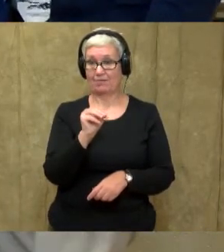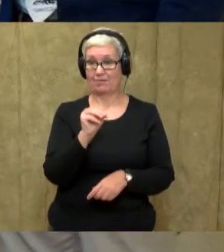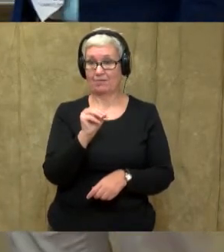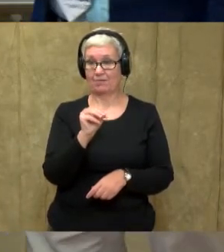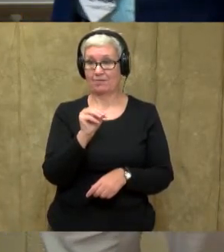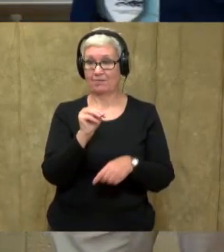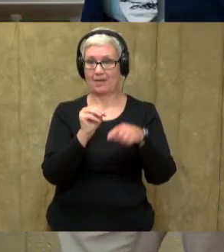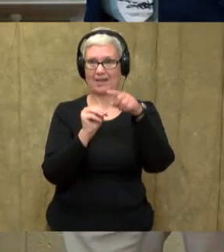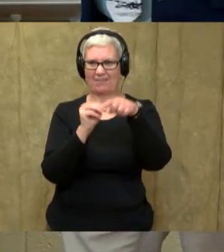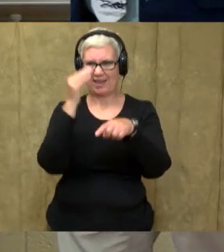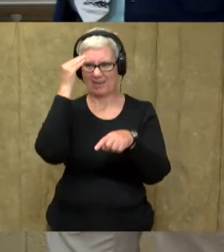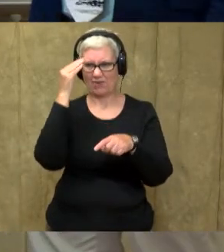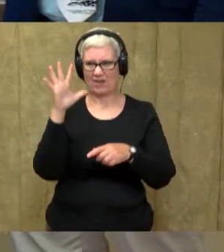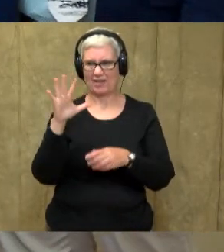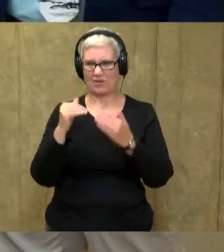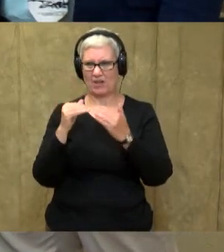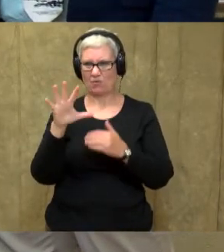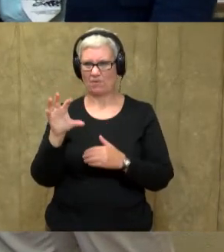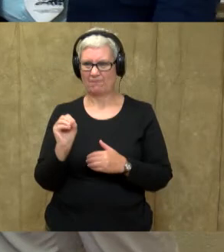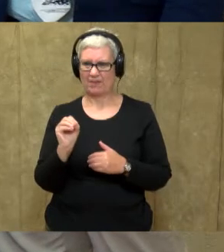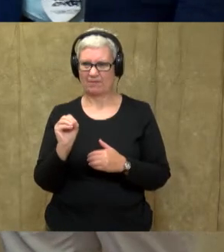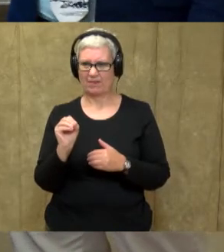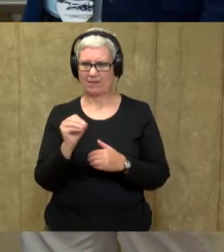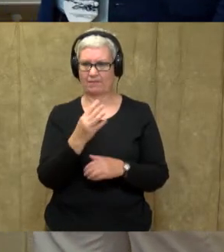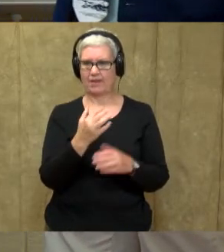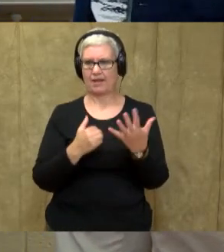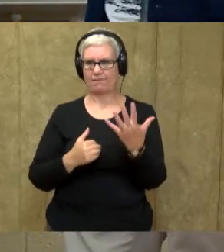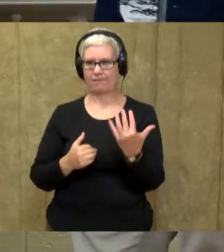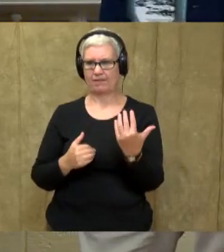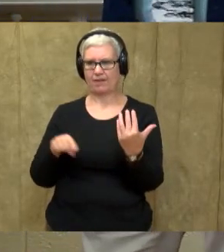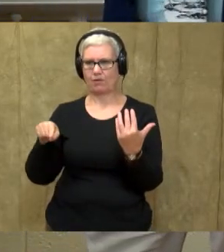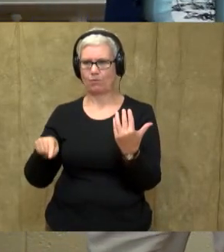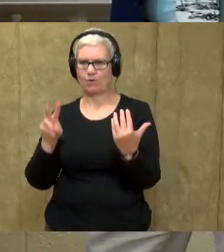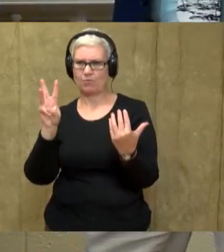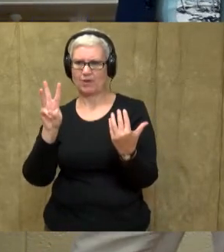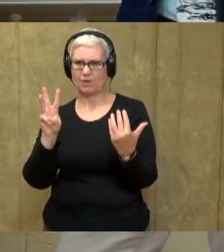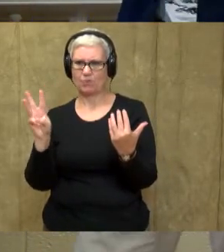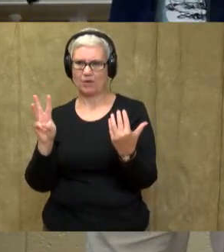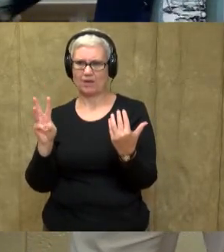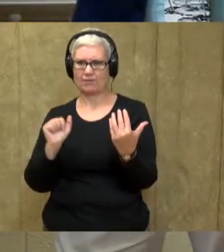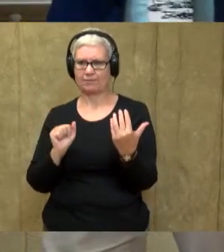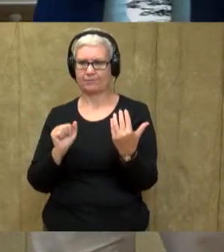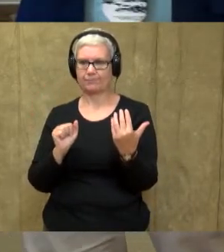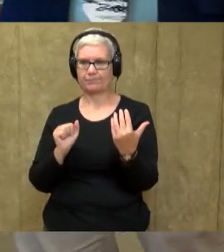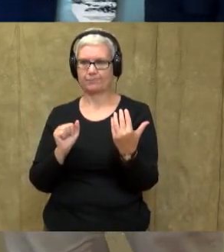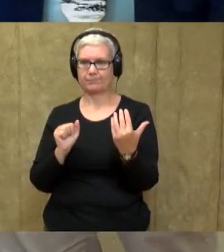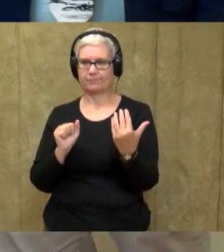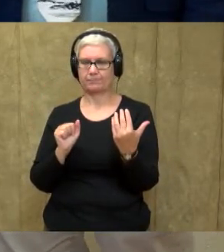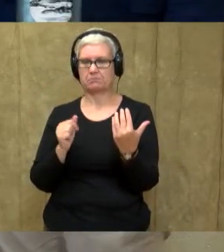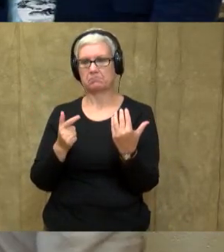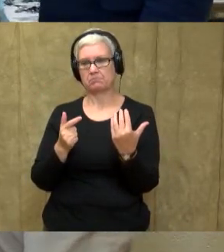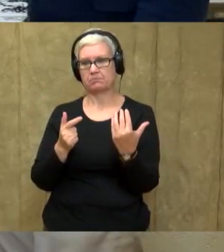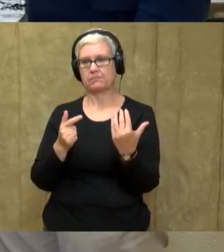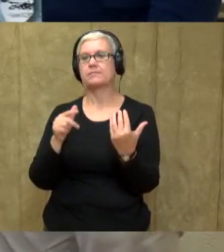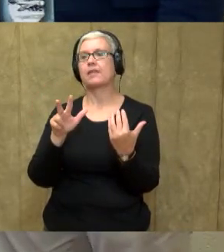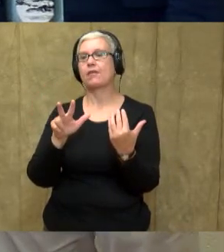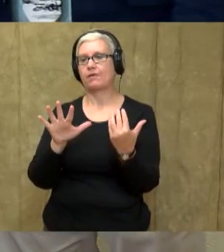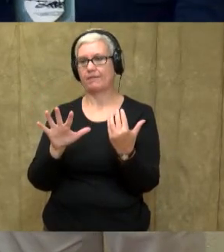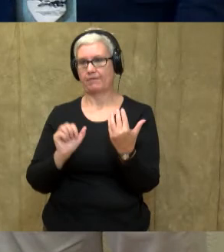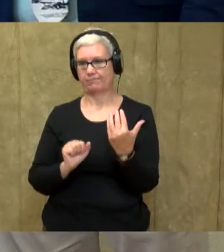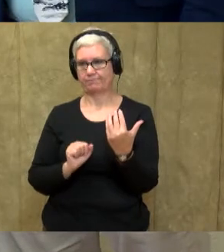two are 50, if I have a length of 15, then my width would then be 50 minus 15, which is